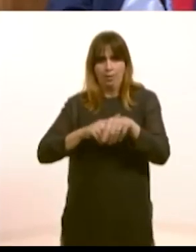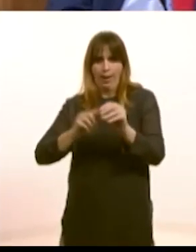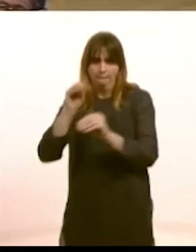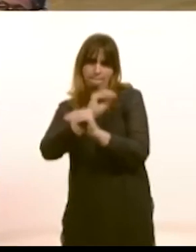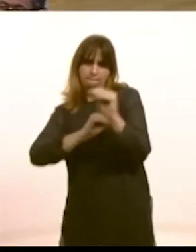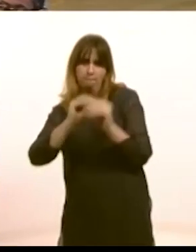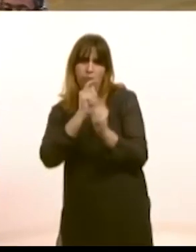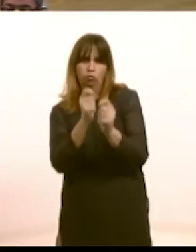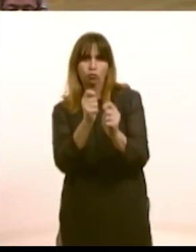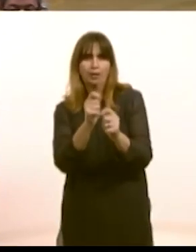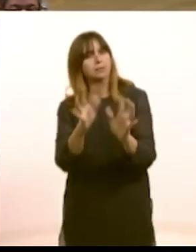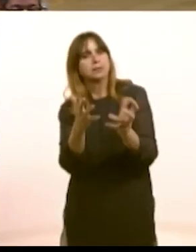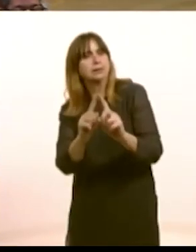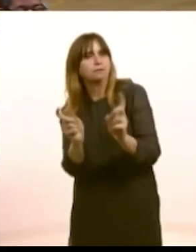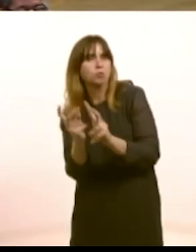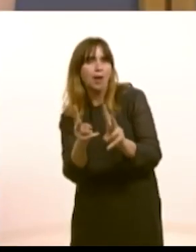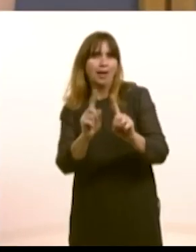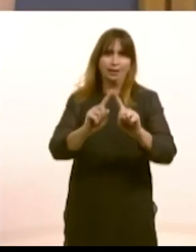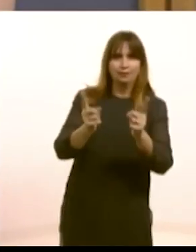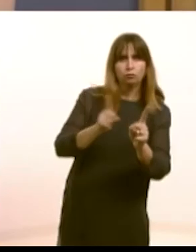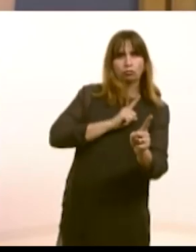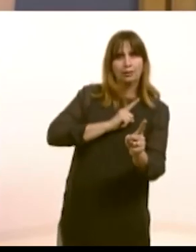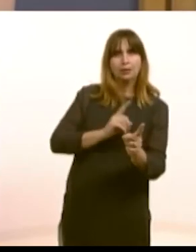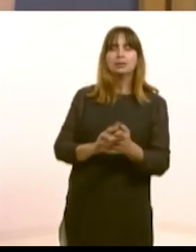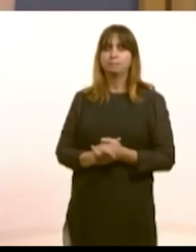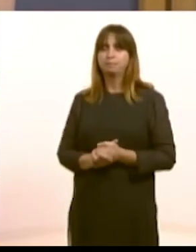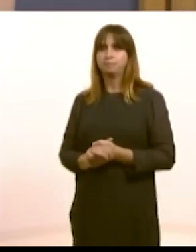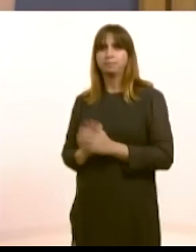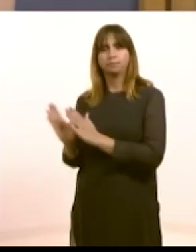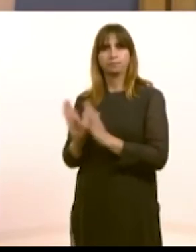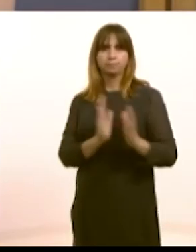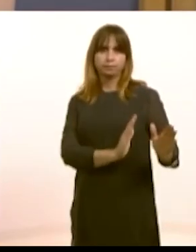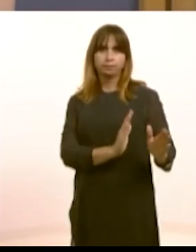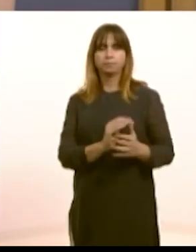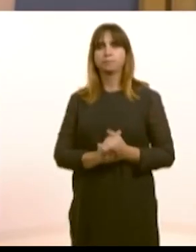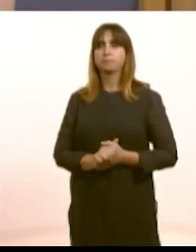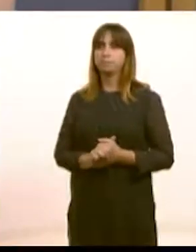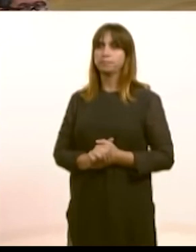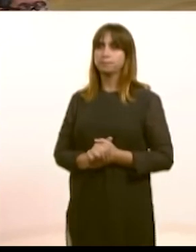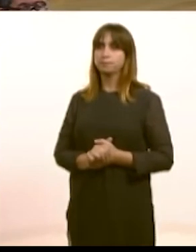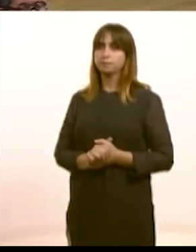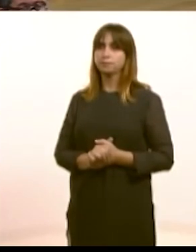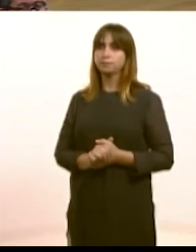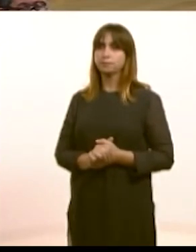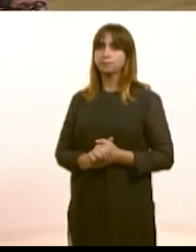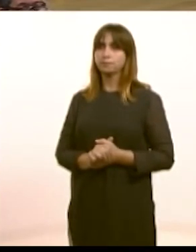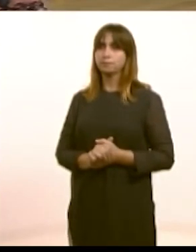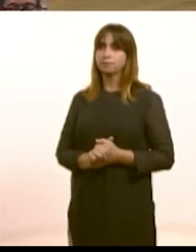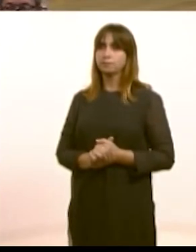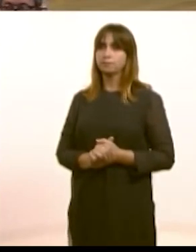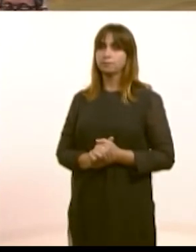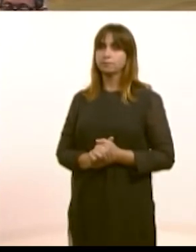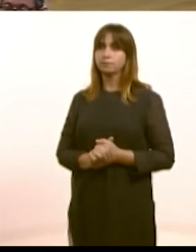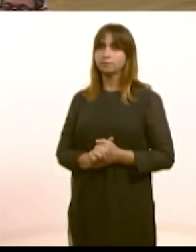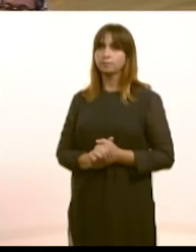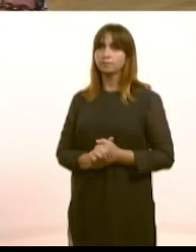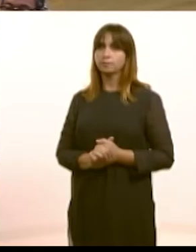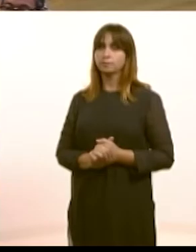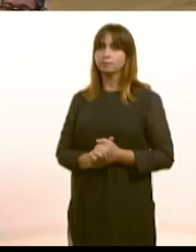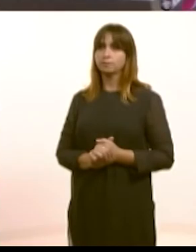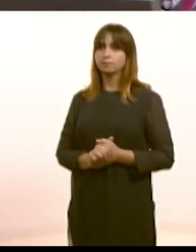ABMU in that field. Question six. Question six, Caroline Jones. Diolch, Llywydd. Will the